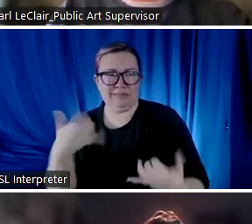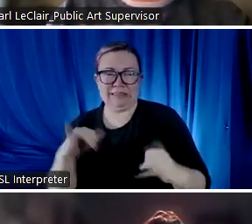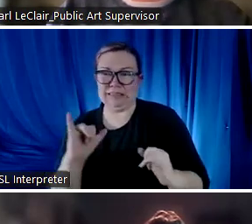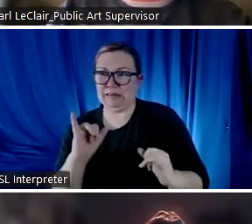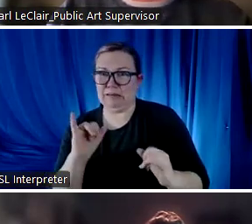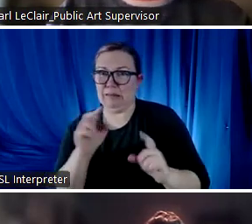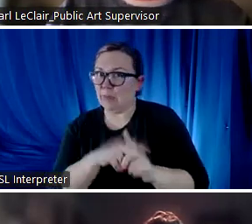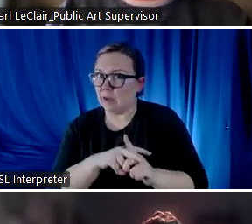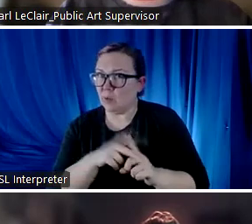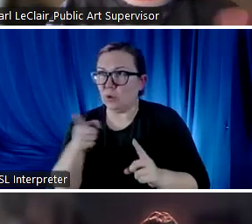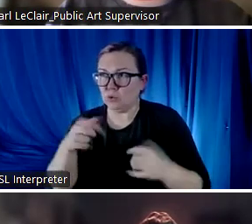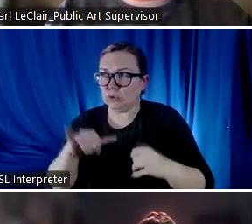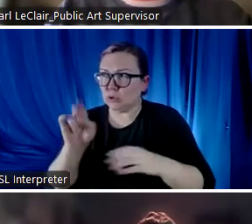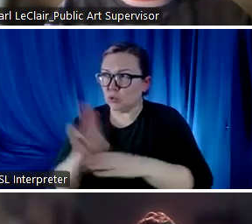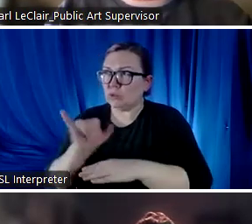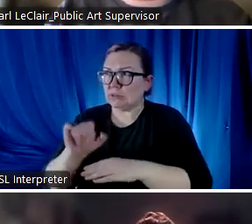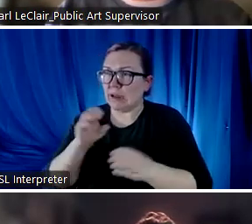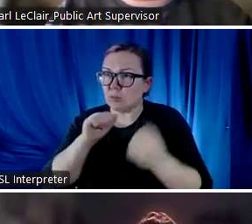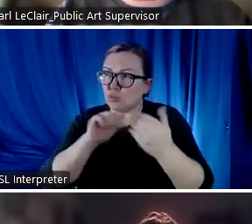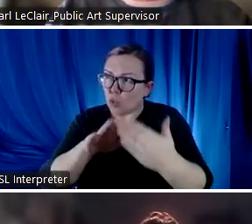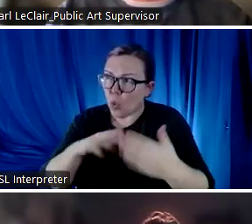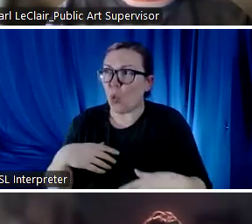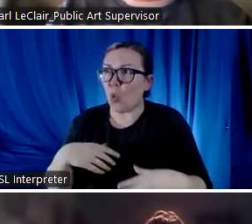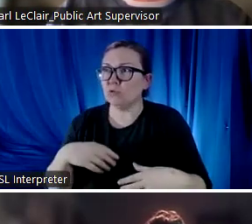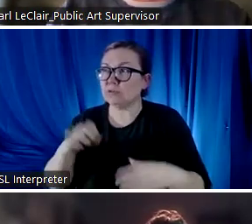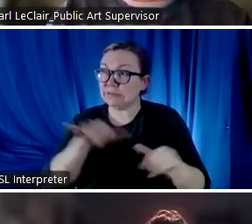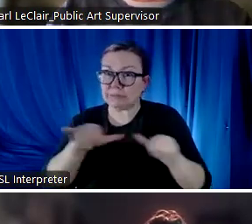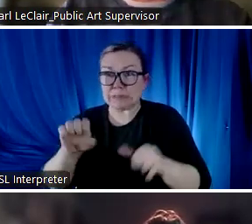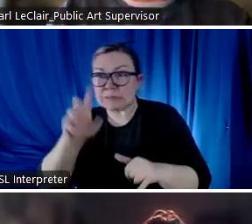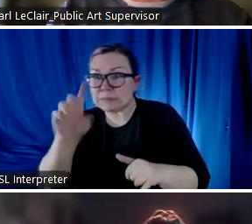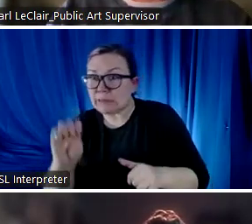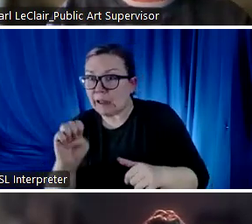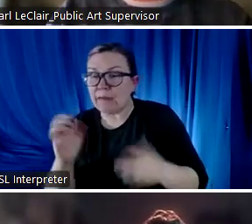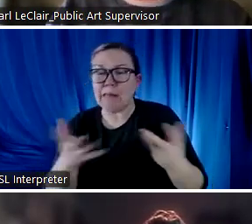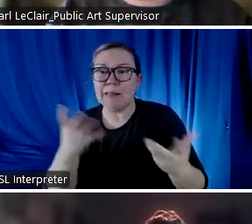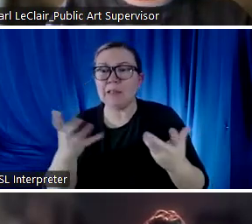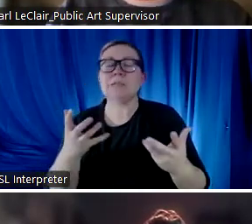making in that style? Is this what we're going to expect to see from the artist?